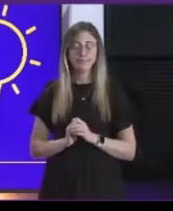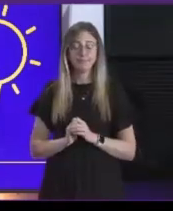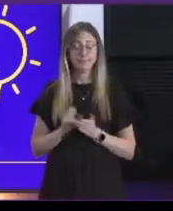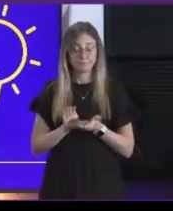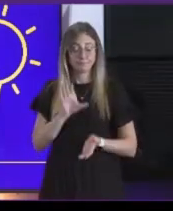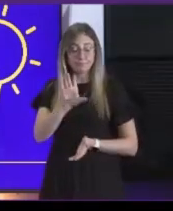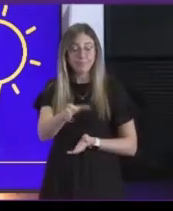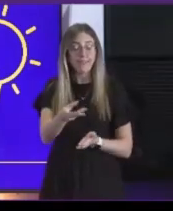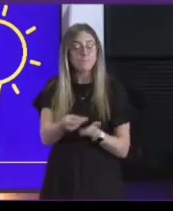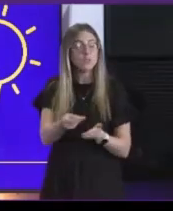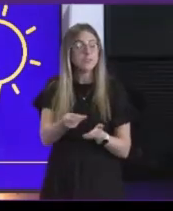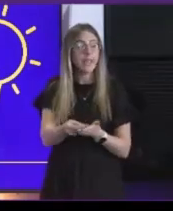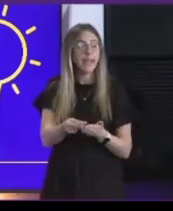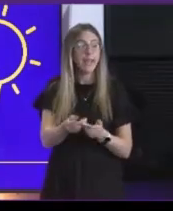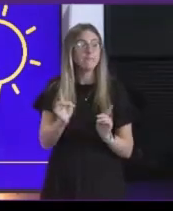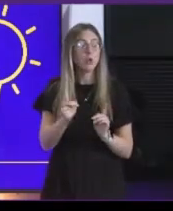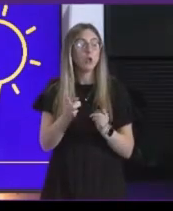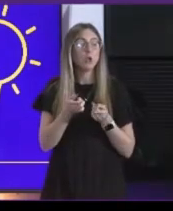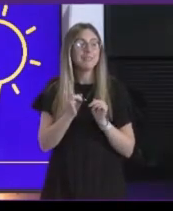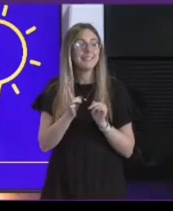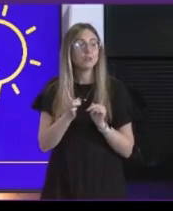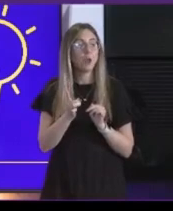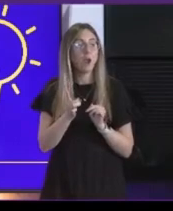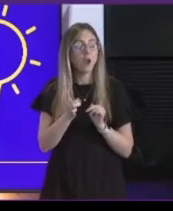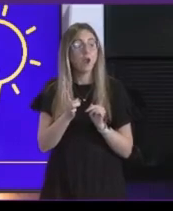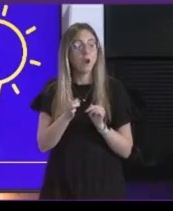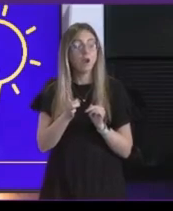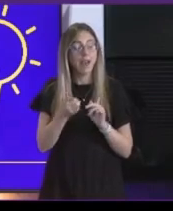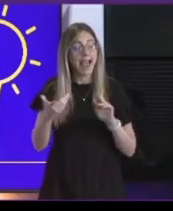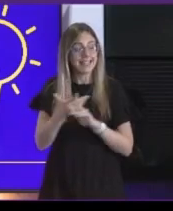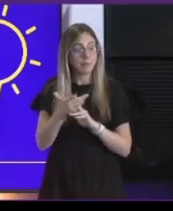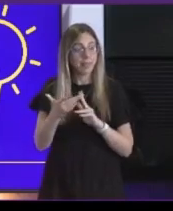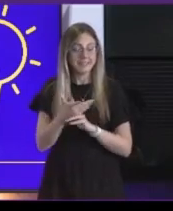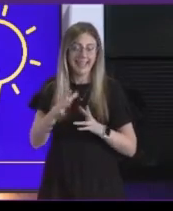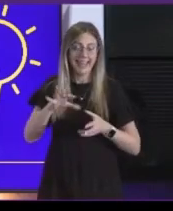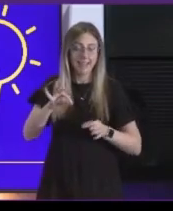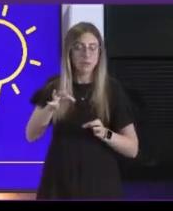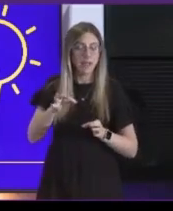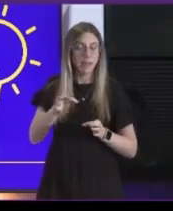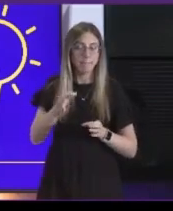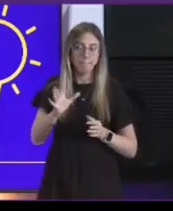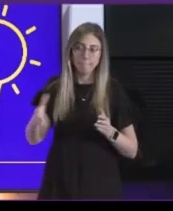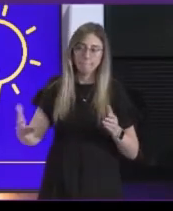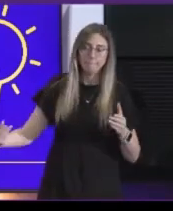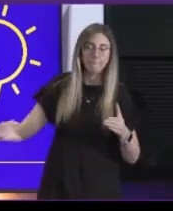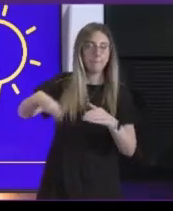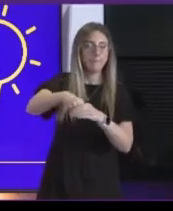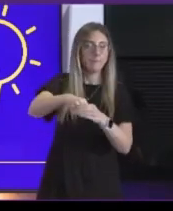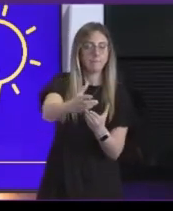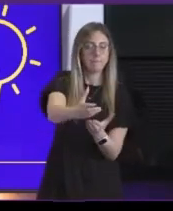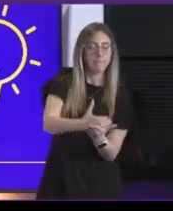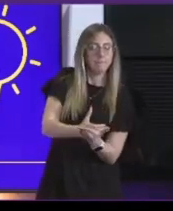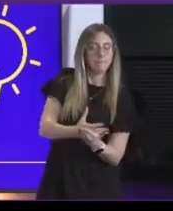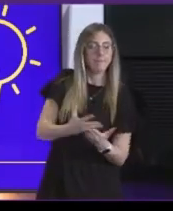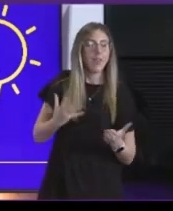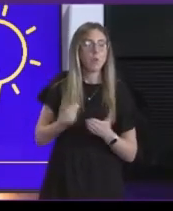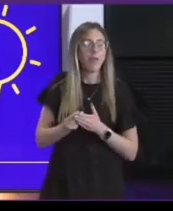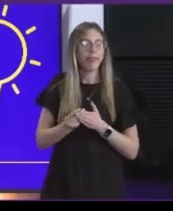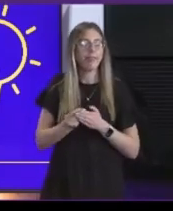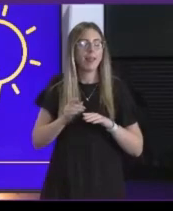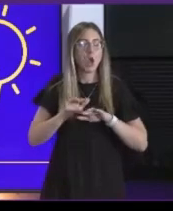funding for teachers to start incorporating accessibility curriculum into their computer science